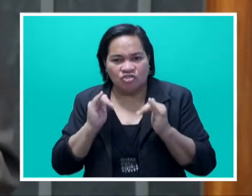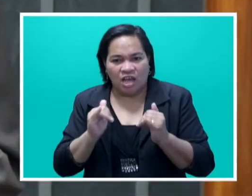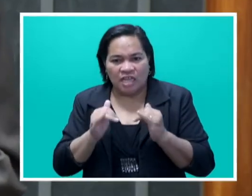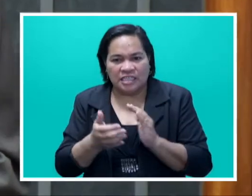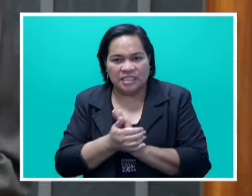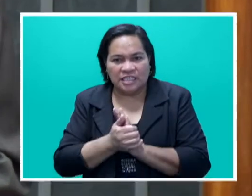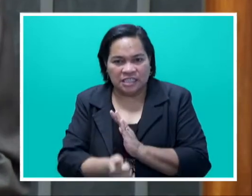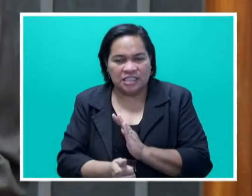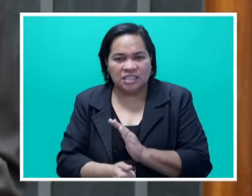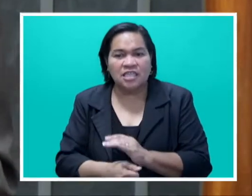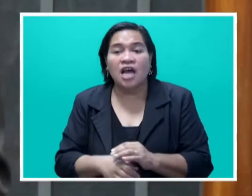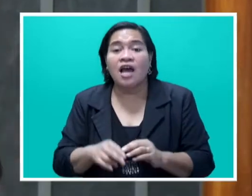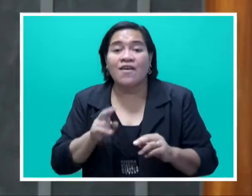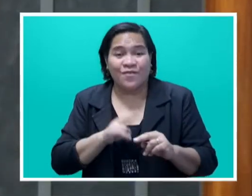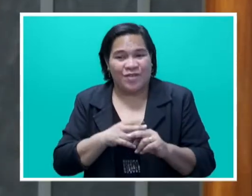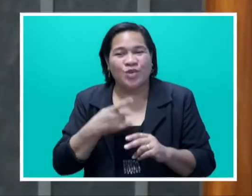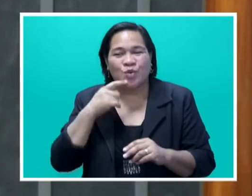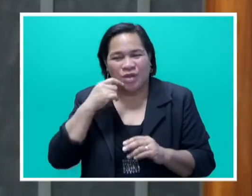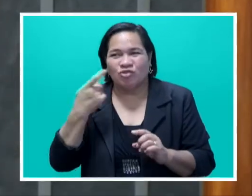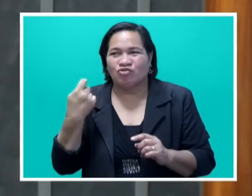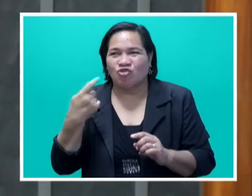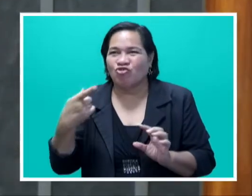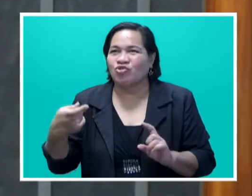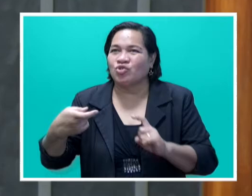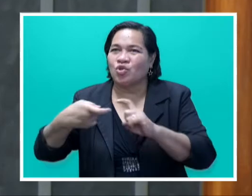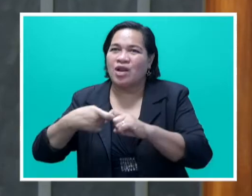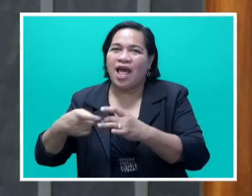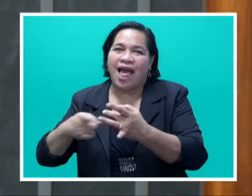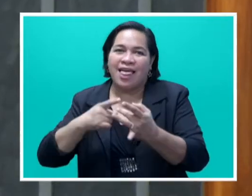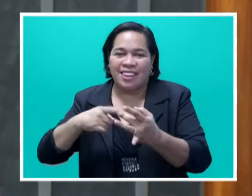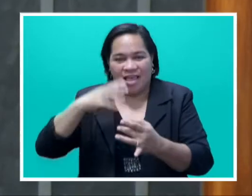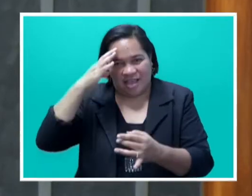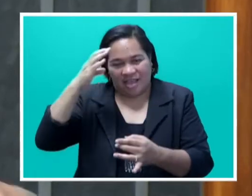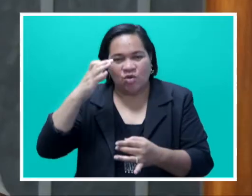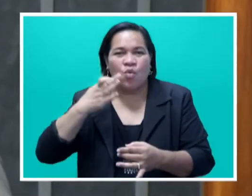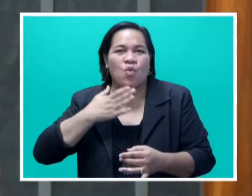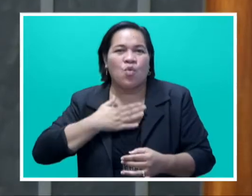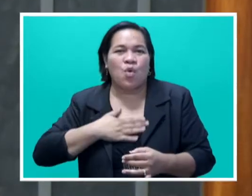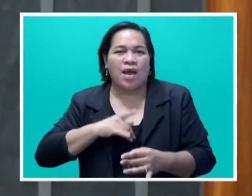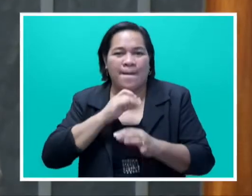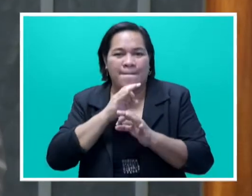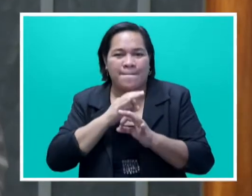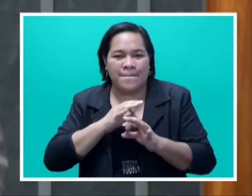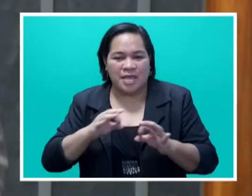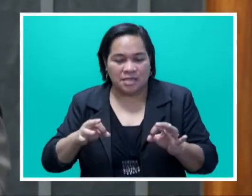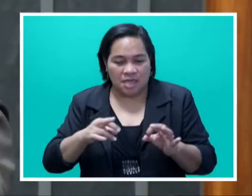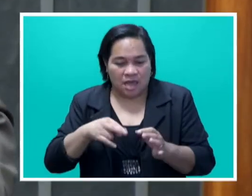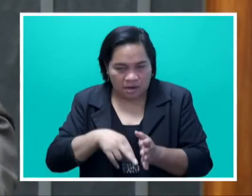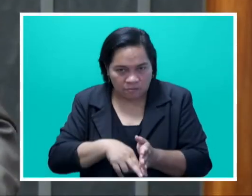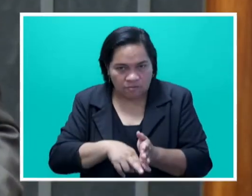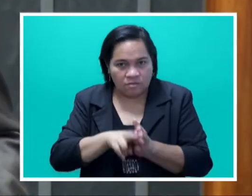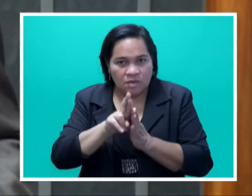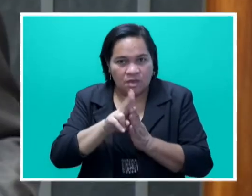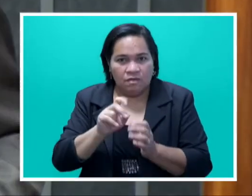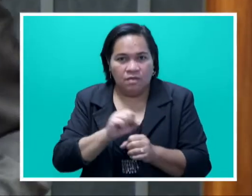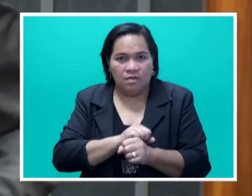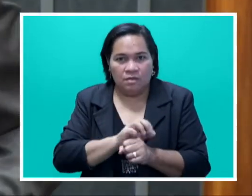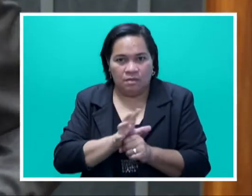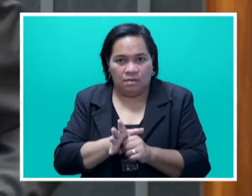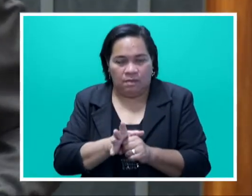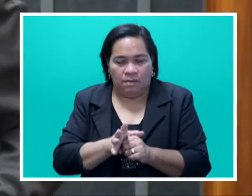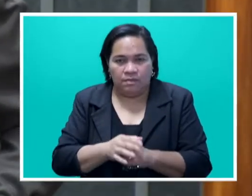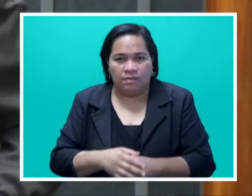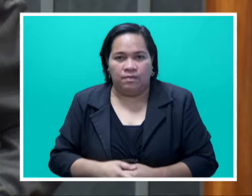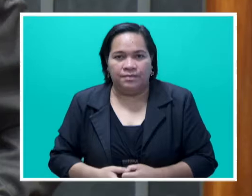join many other countries, Mr. Speaker, in striving for a piece of the economic recovery cake. We must